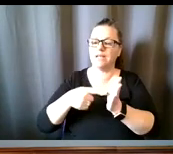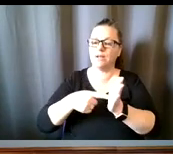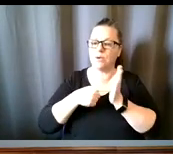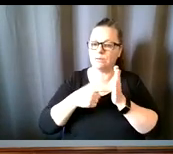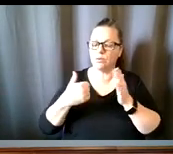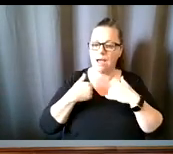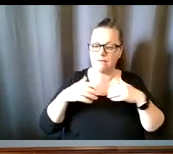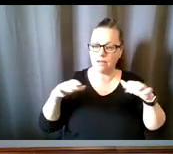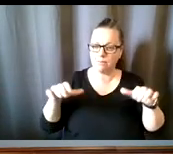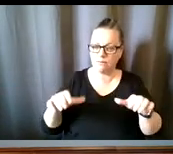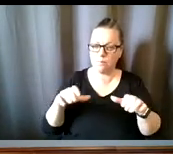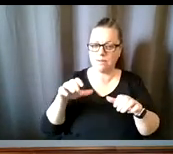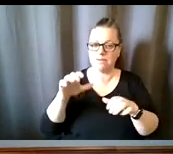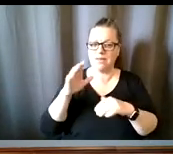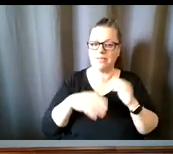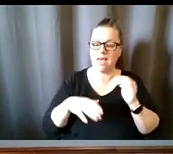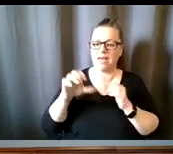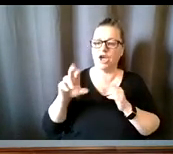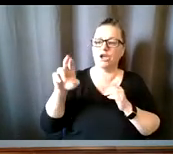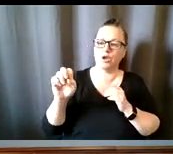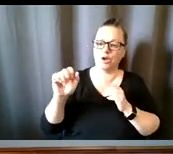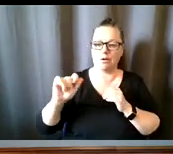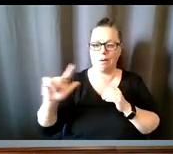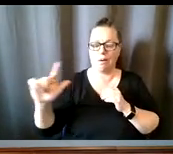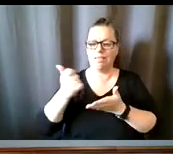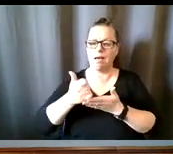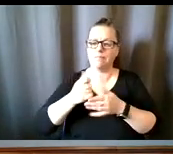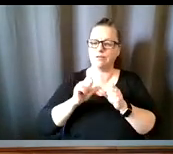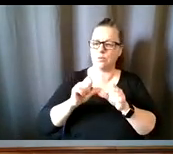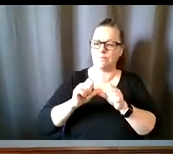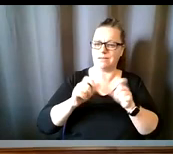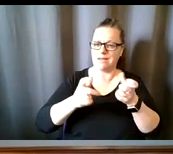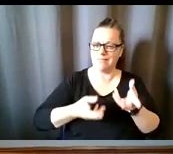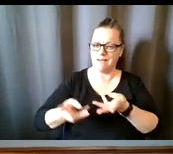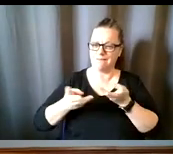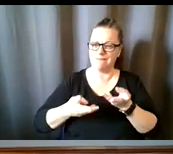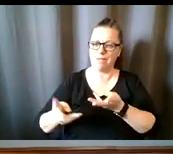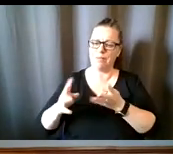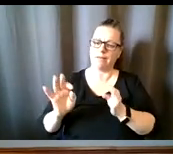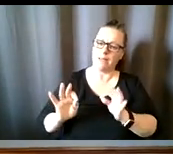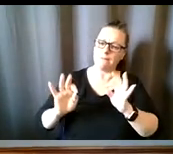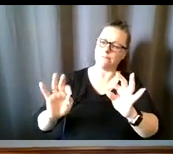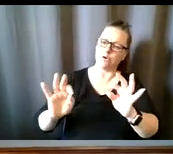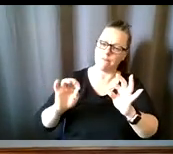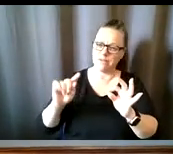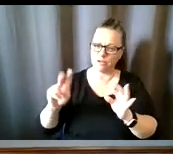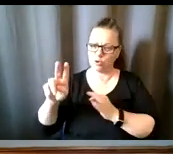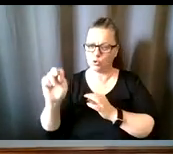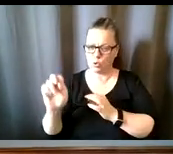performance than a cure-all. It really helps us to maintain our flow. It's like creating that Goldilocks zone, not too much, not too little. It's just